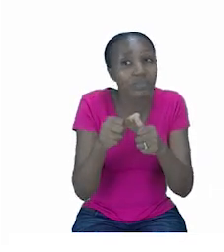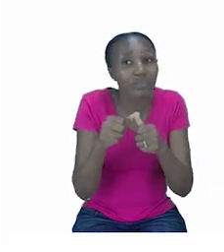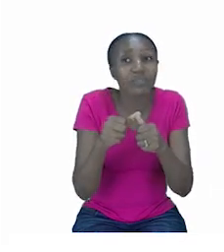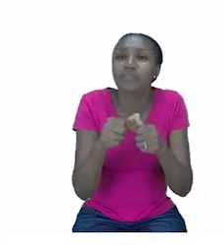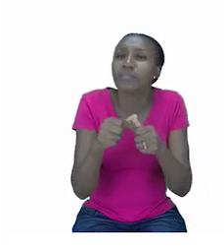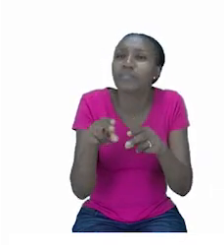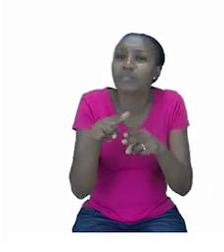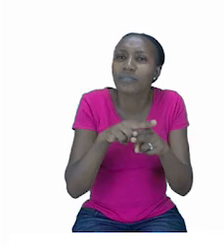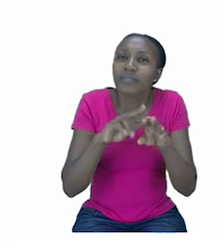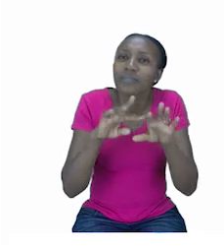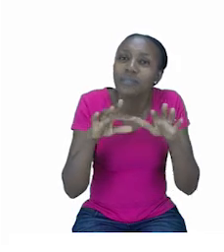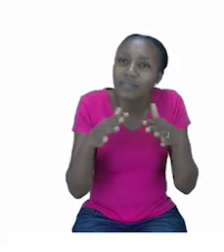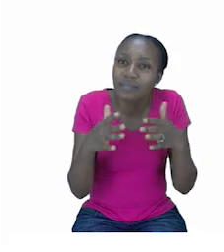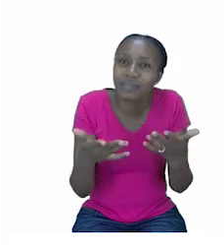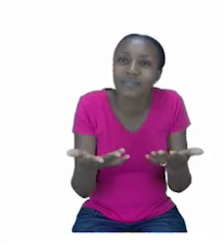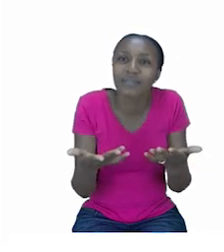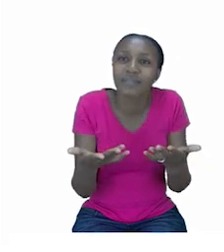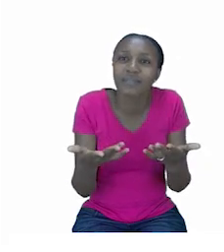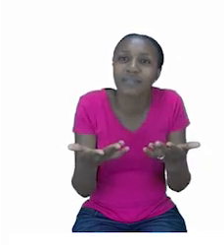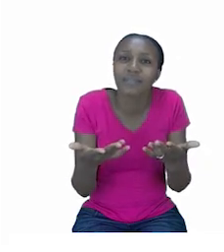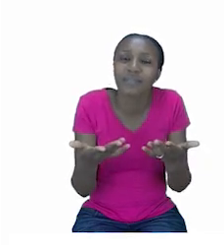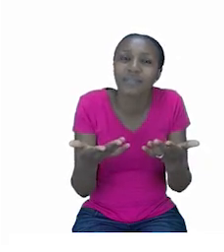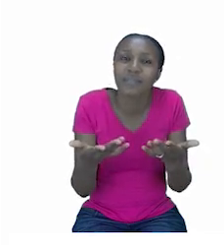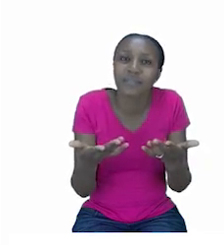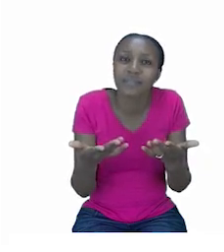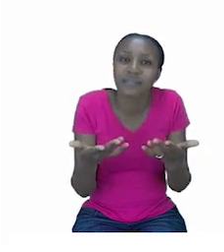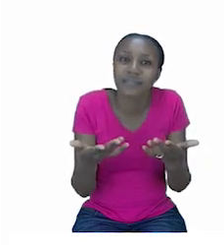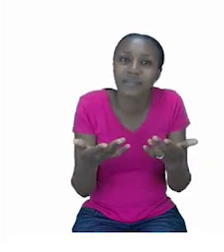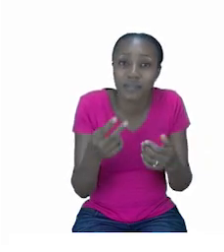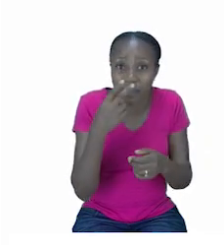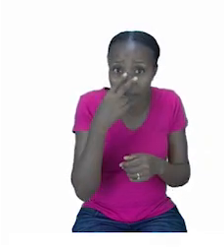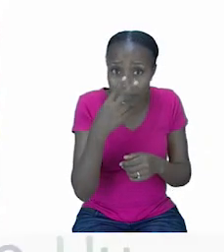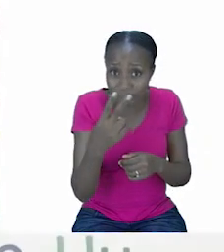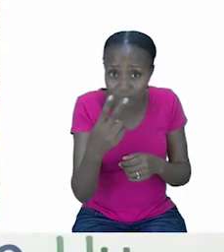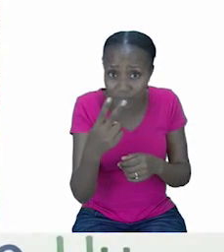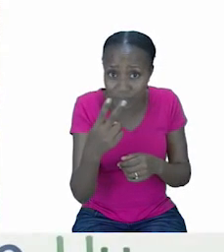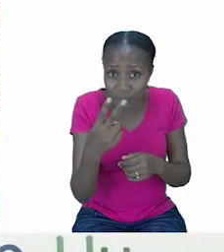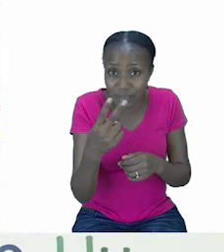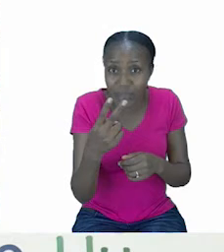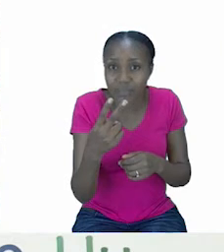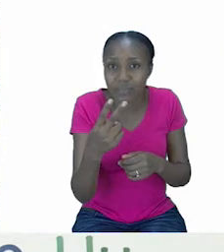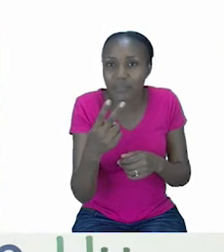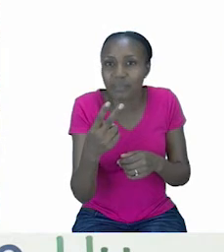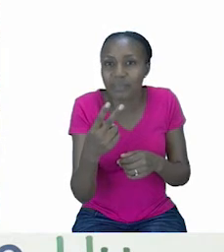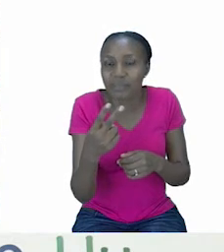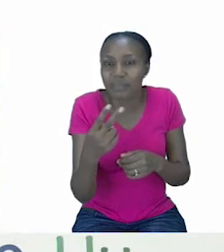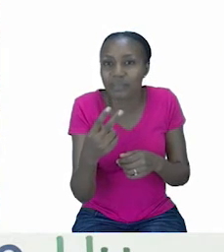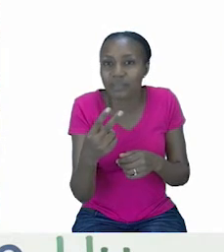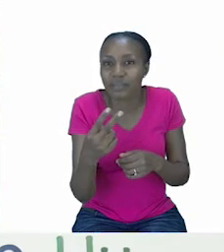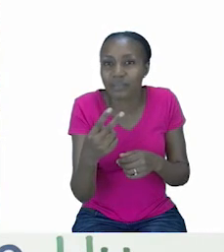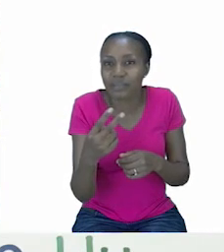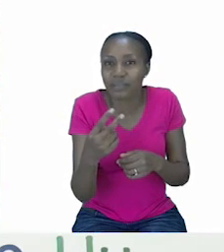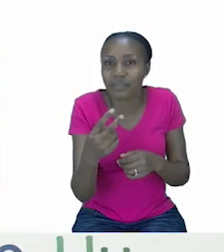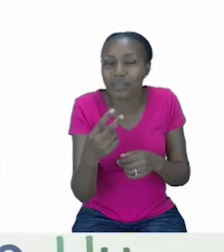use personal pronouns. Take a look at what I am doing right now. So the first one